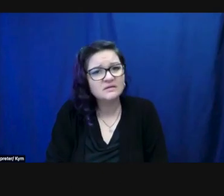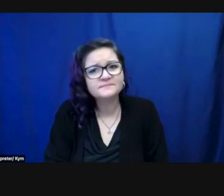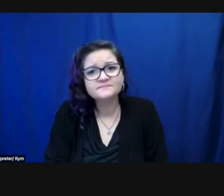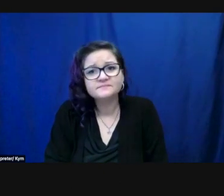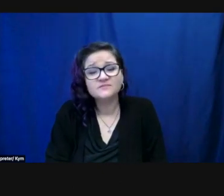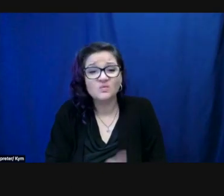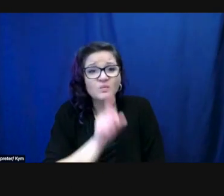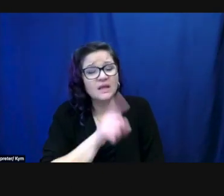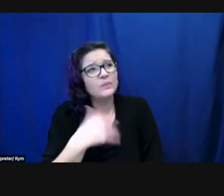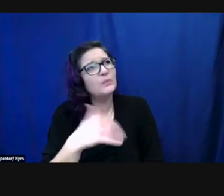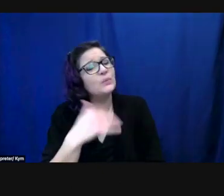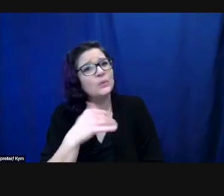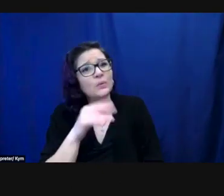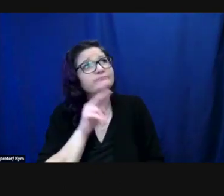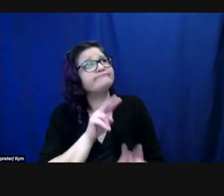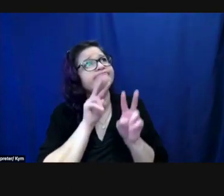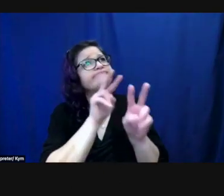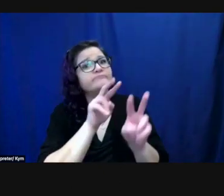admire that.